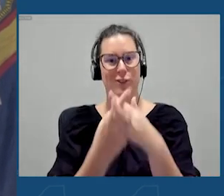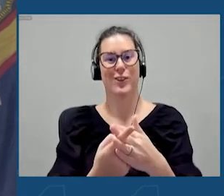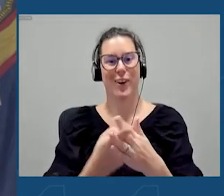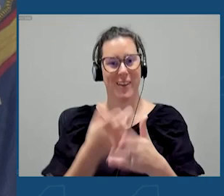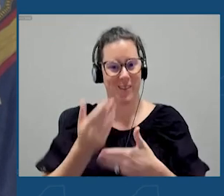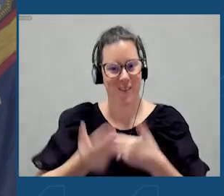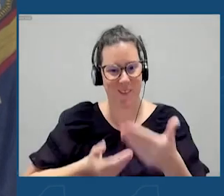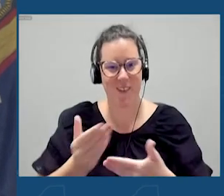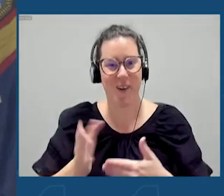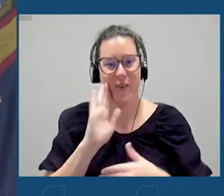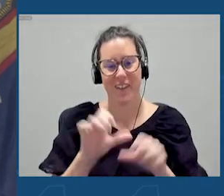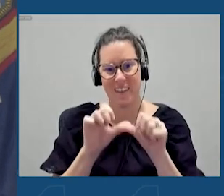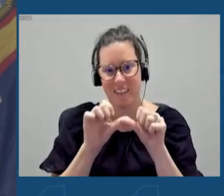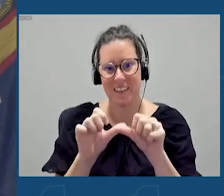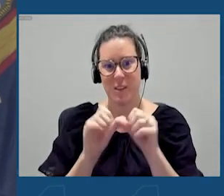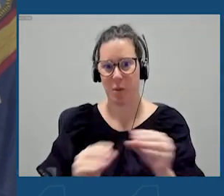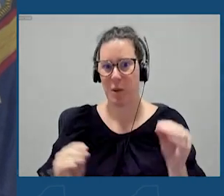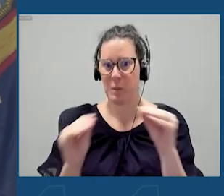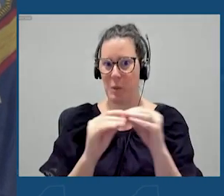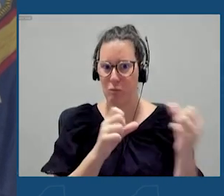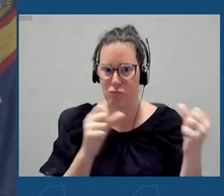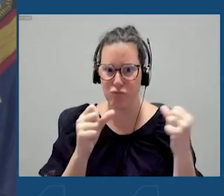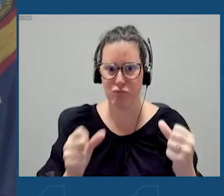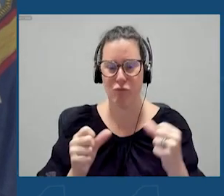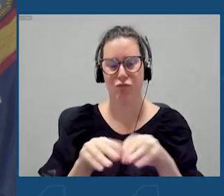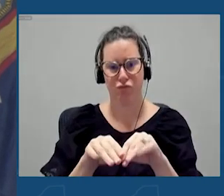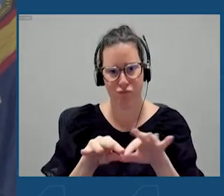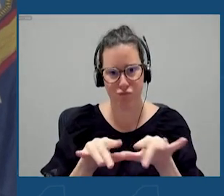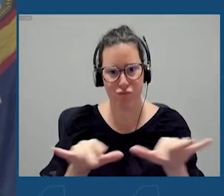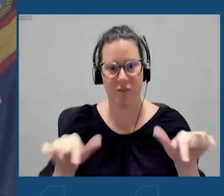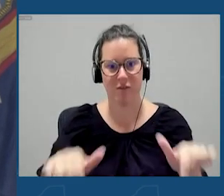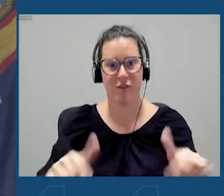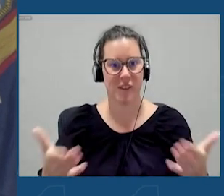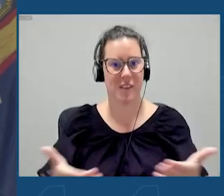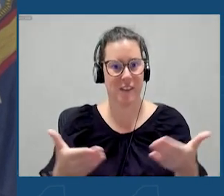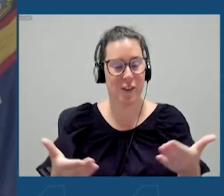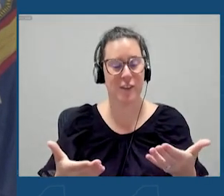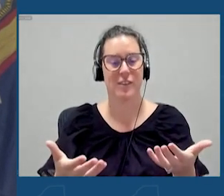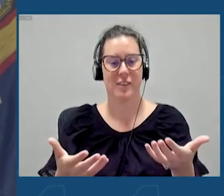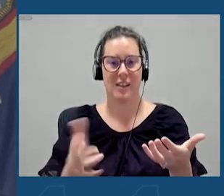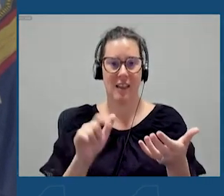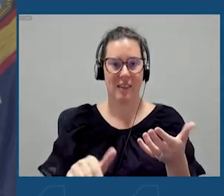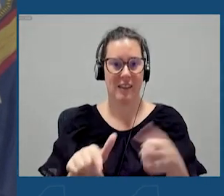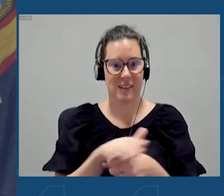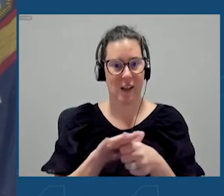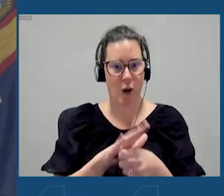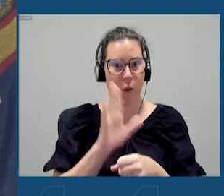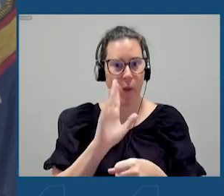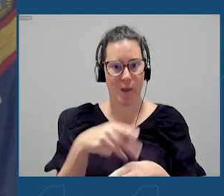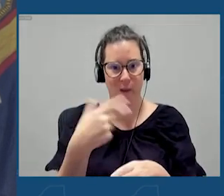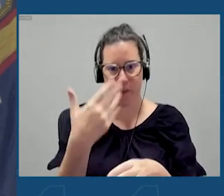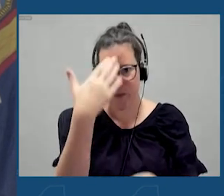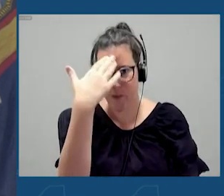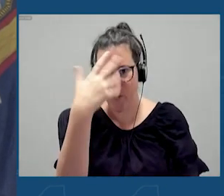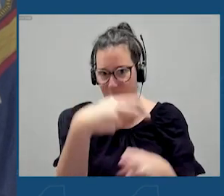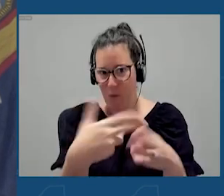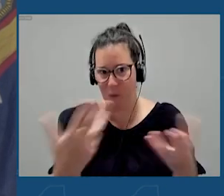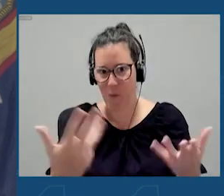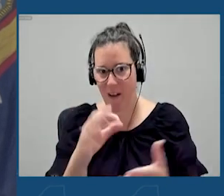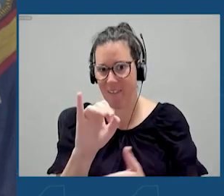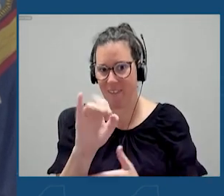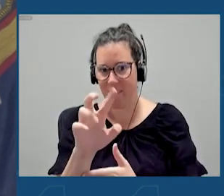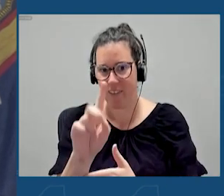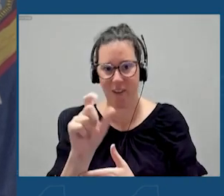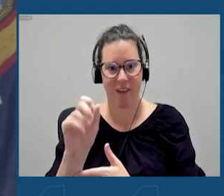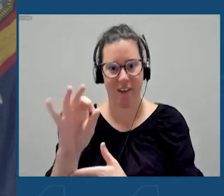continue strengthening the roots right in that field. And yes, this area will be known as the Field of Dreams. And because of that, I'm going to